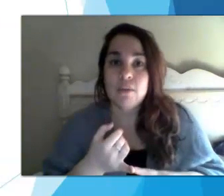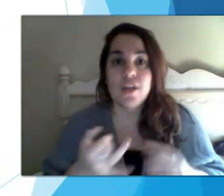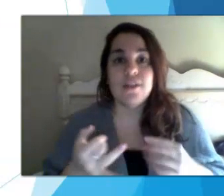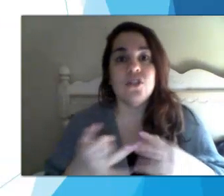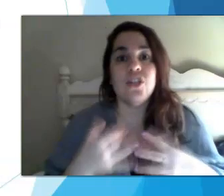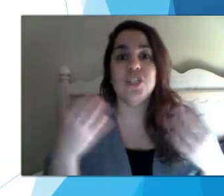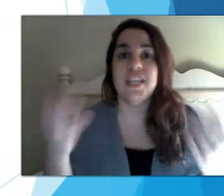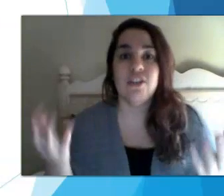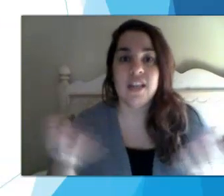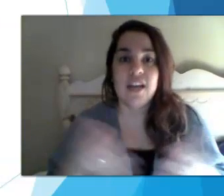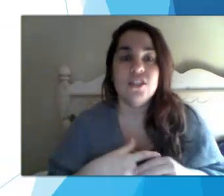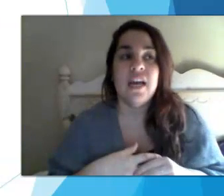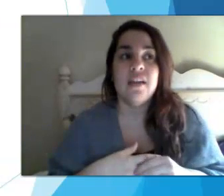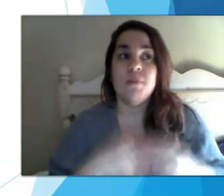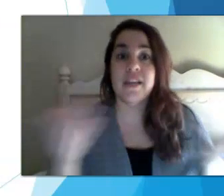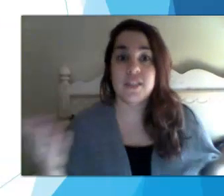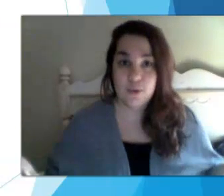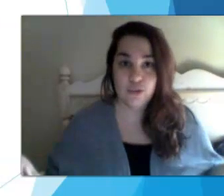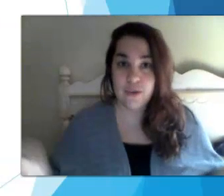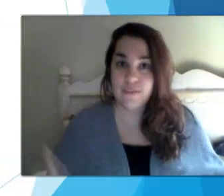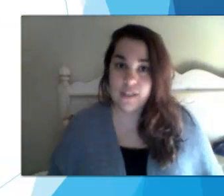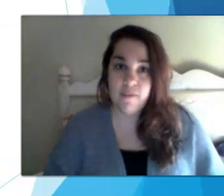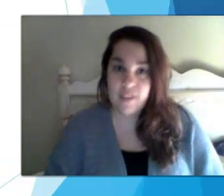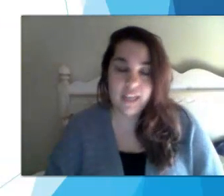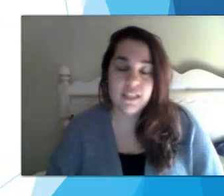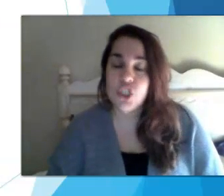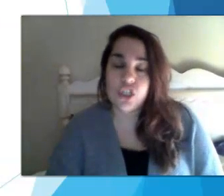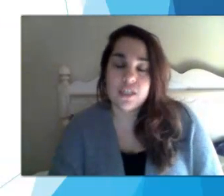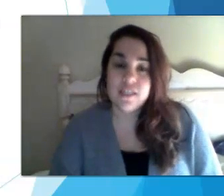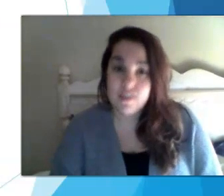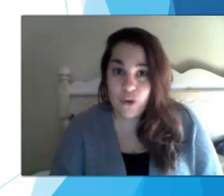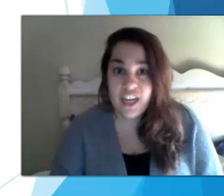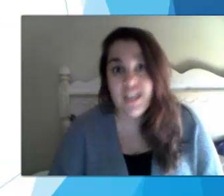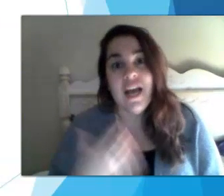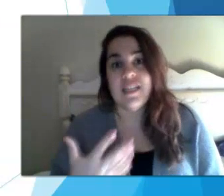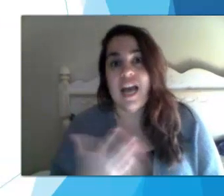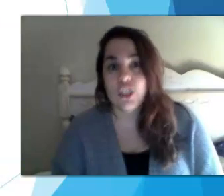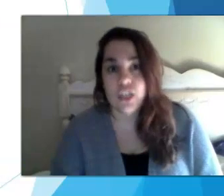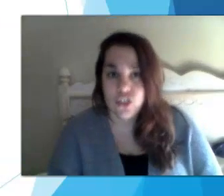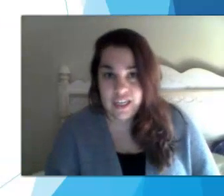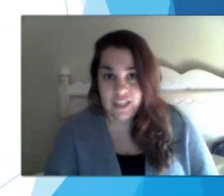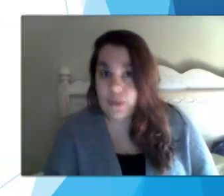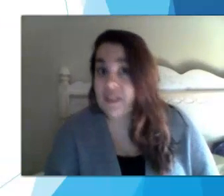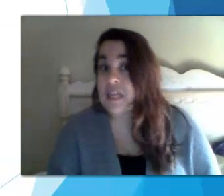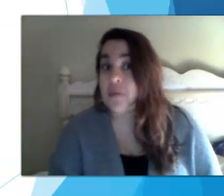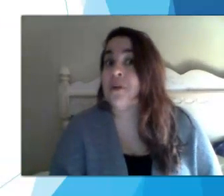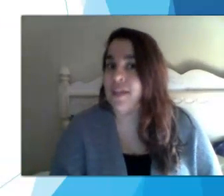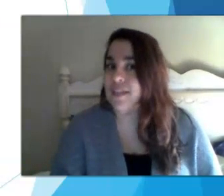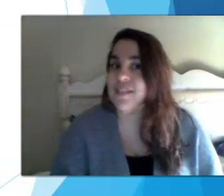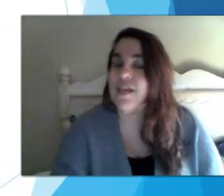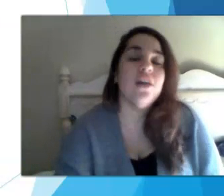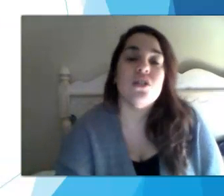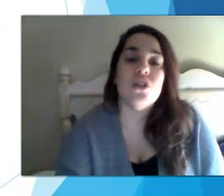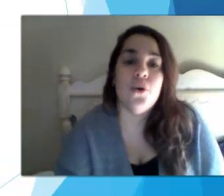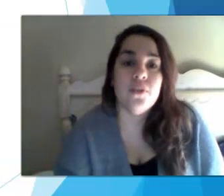sign language letters, and just hearing letters and being exposed to it for some of the kids is just as important as actually understanding what the sight word